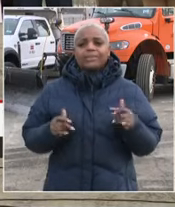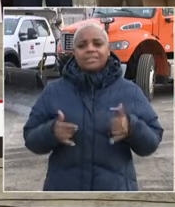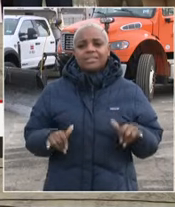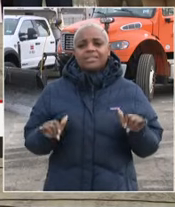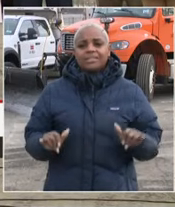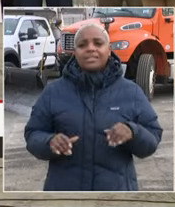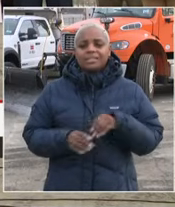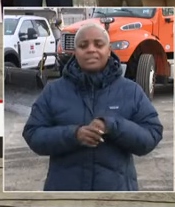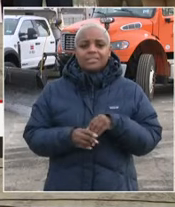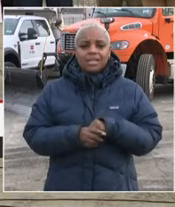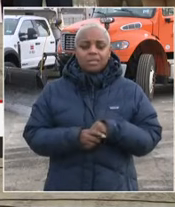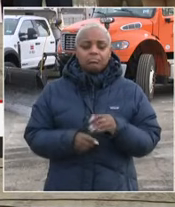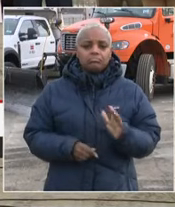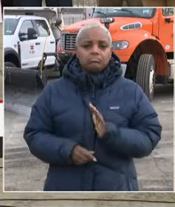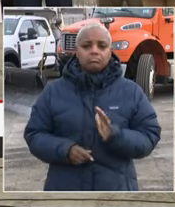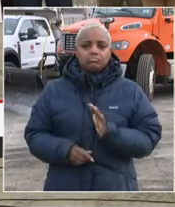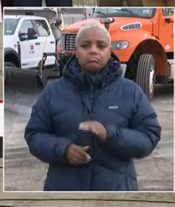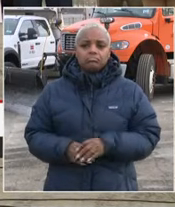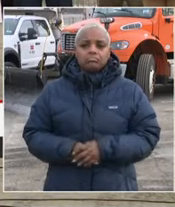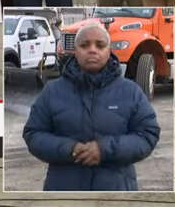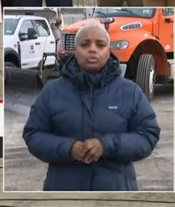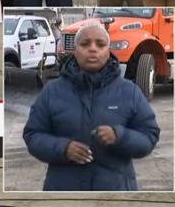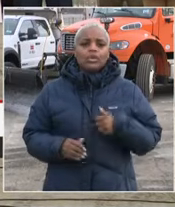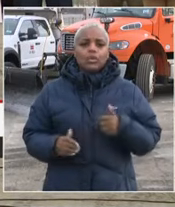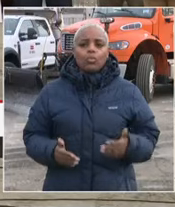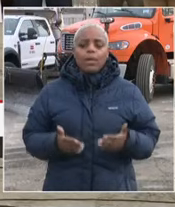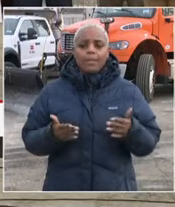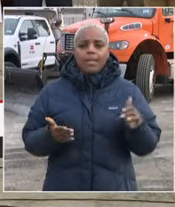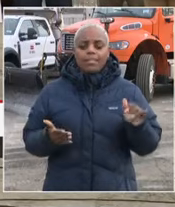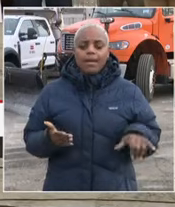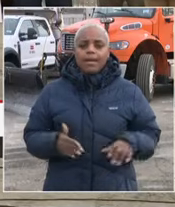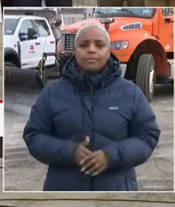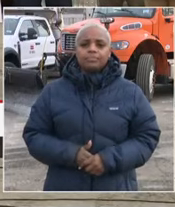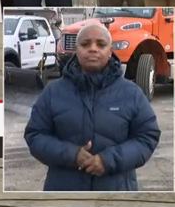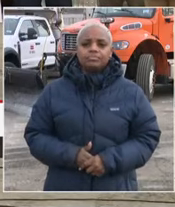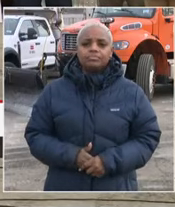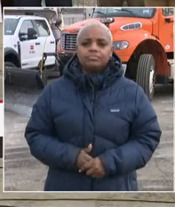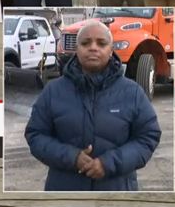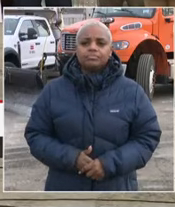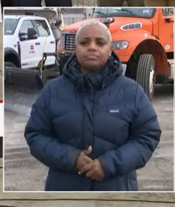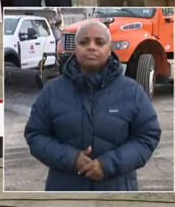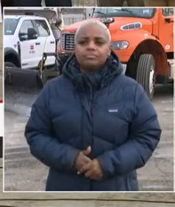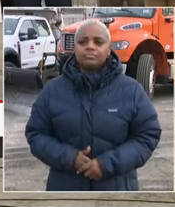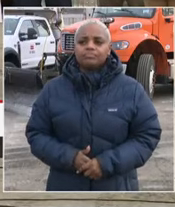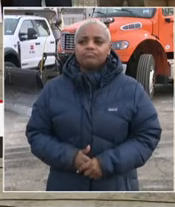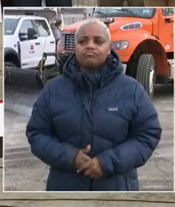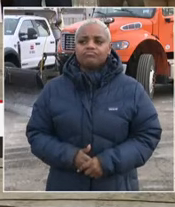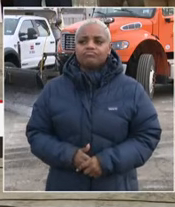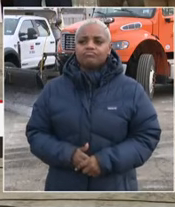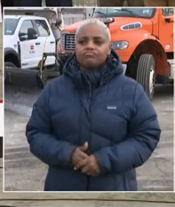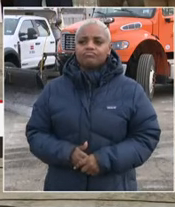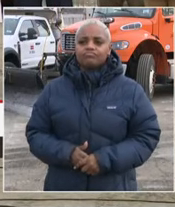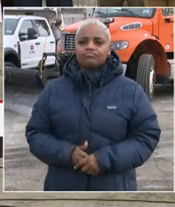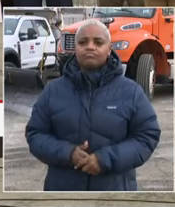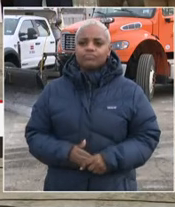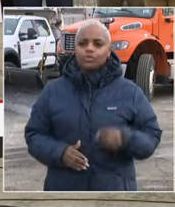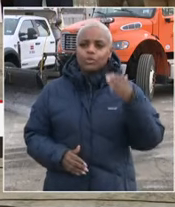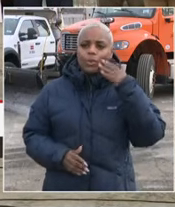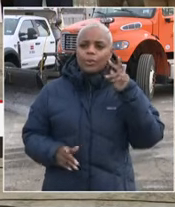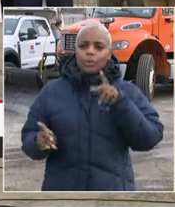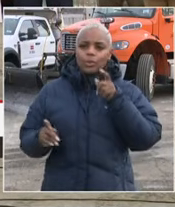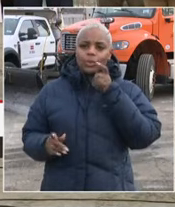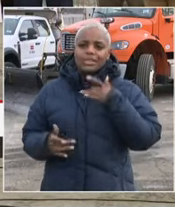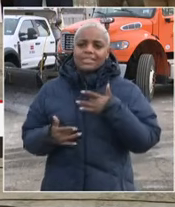home. And so we would recommend that. And frequently people who frequent certain roads, they know the roads that ice